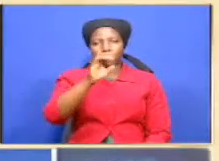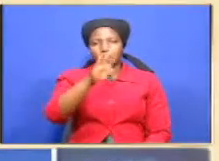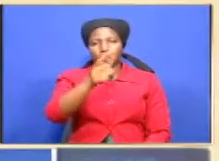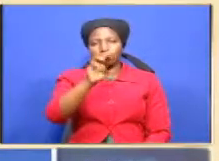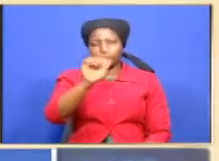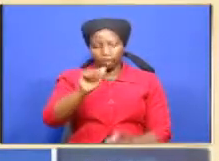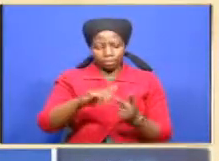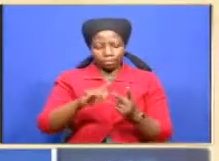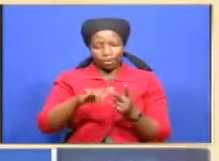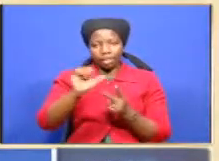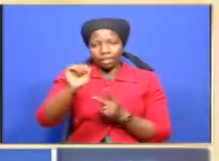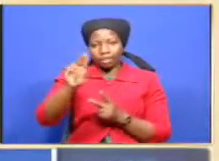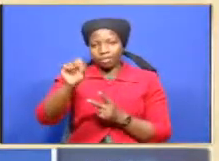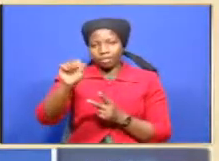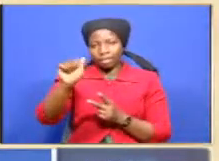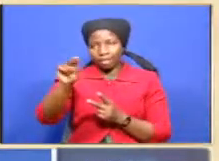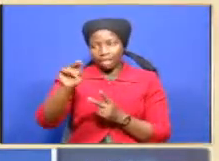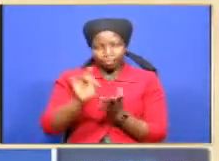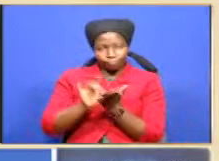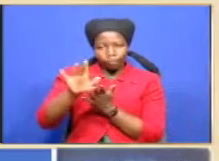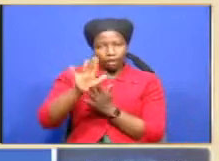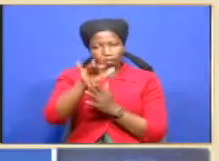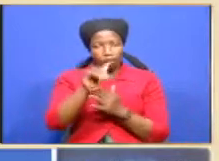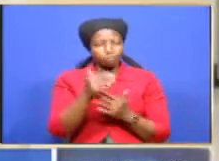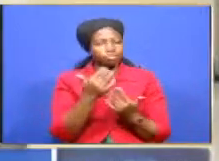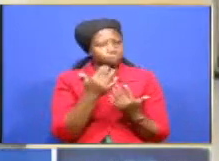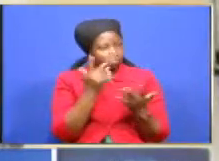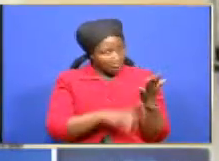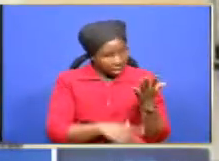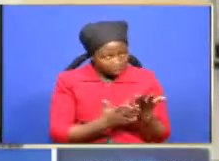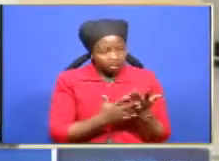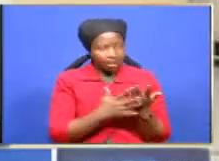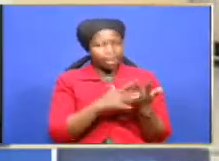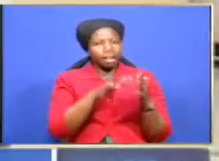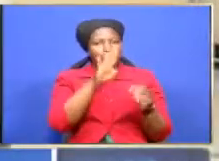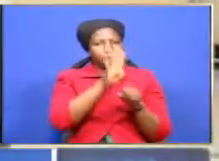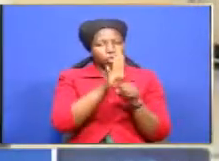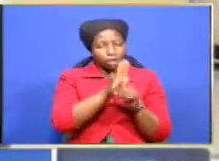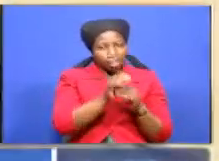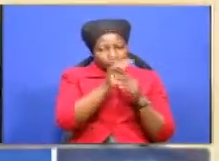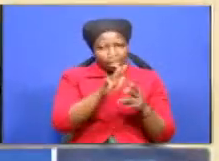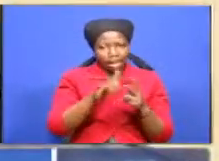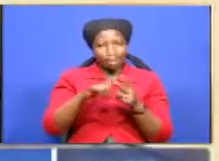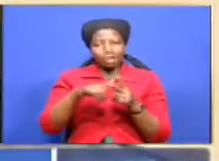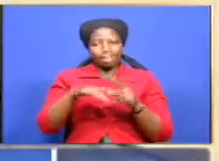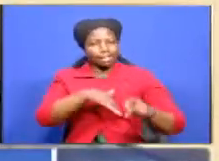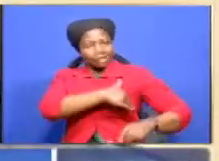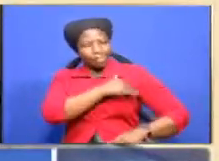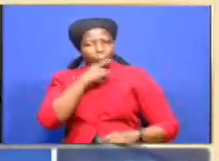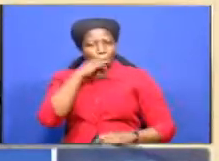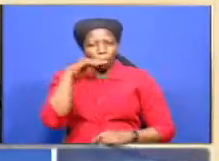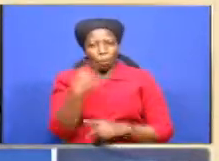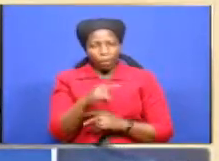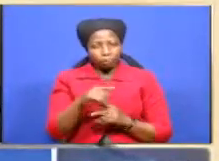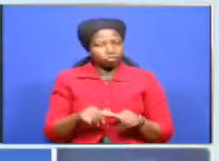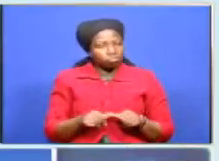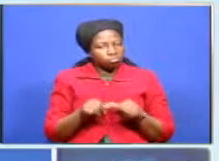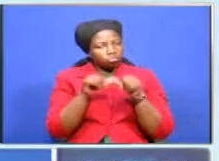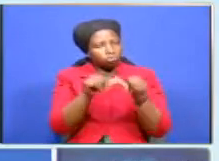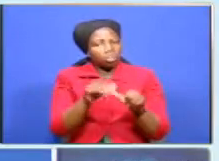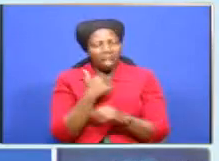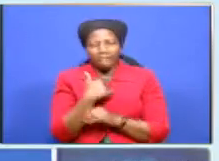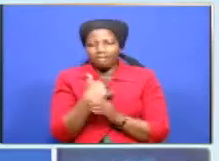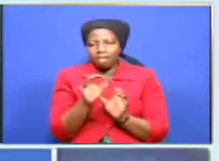positions of Majority Leader and Chief Whip respectively continues to draw mixed reactions from members of the political class.